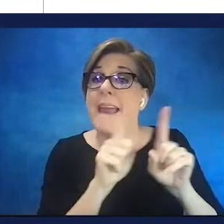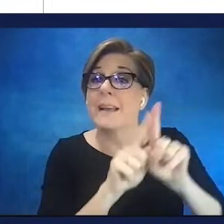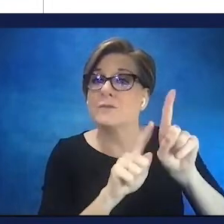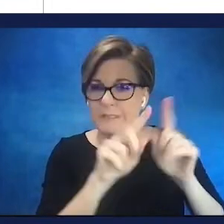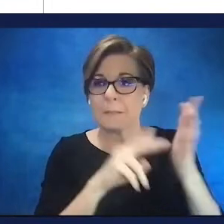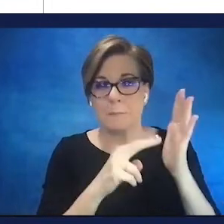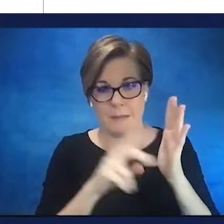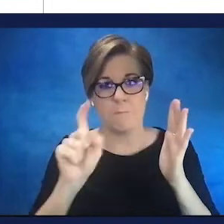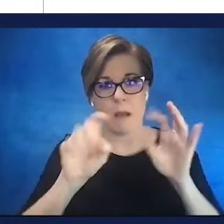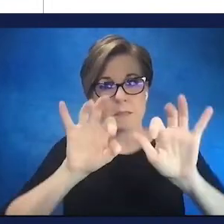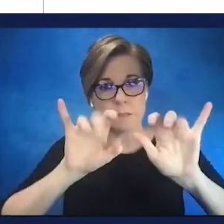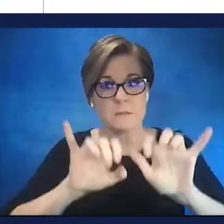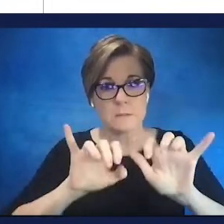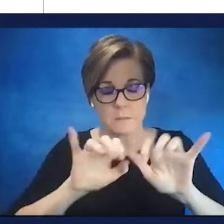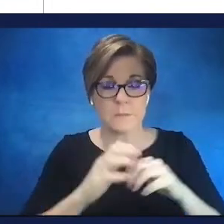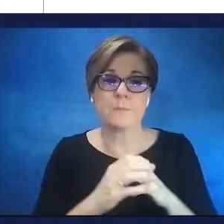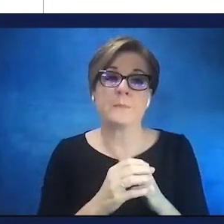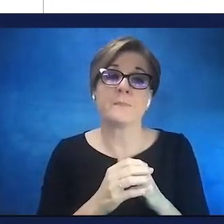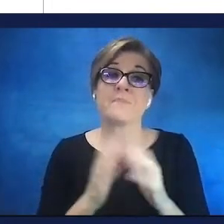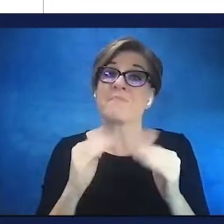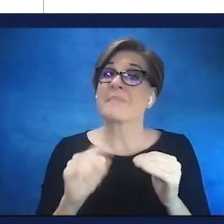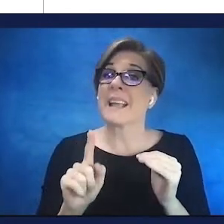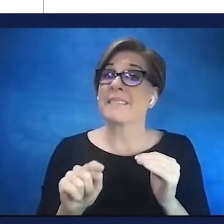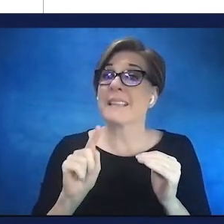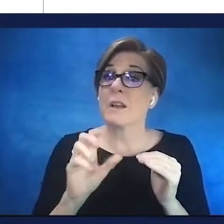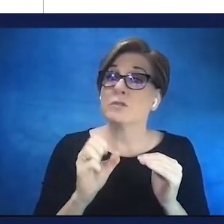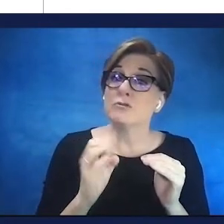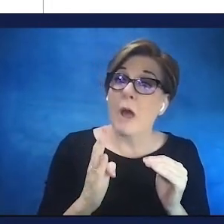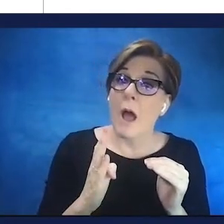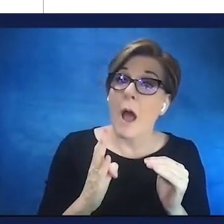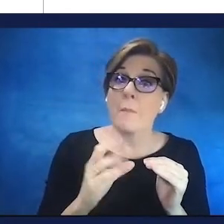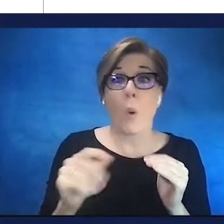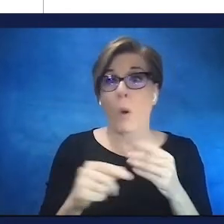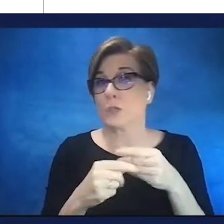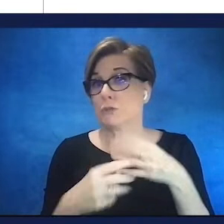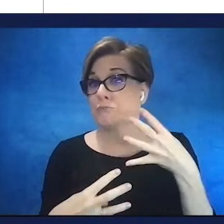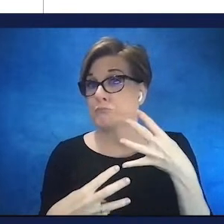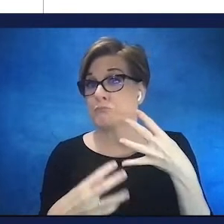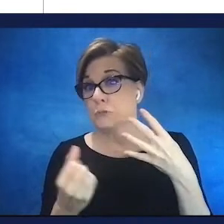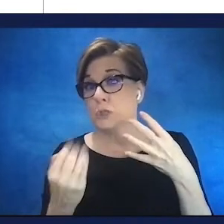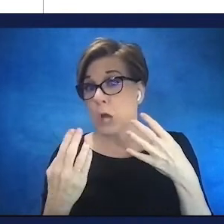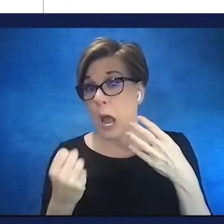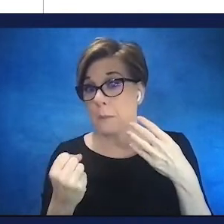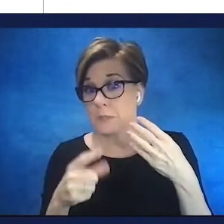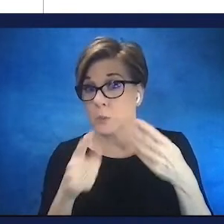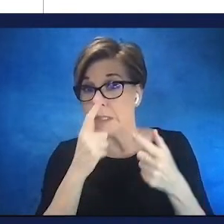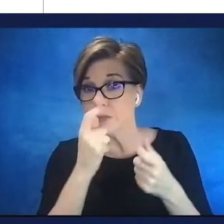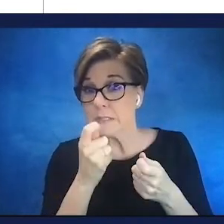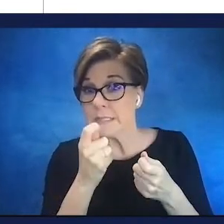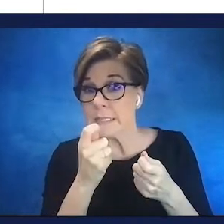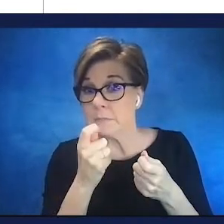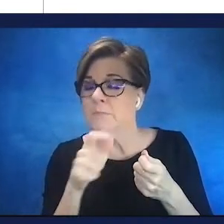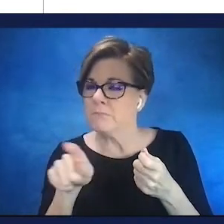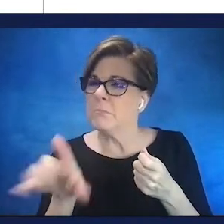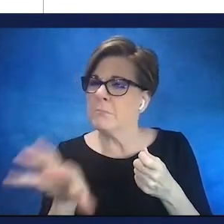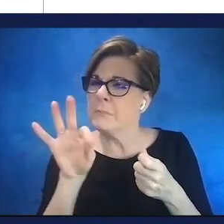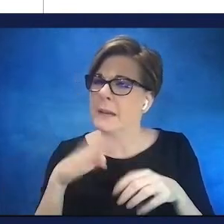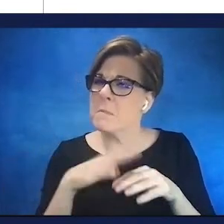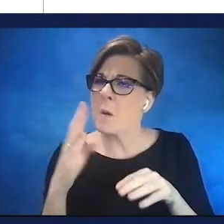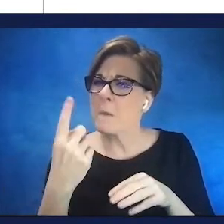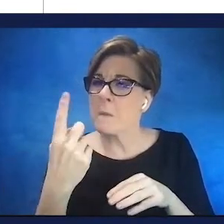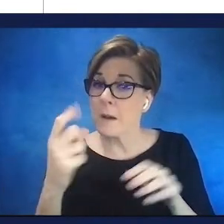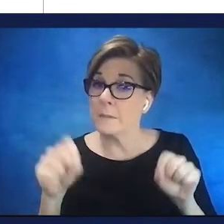asterisk. Next, click on the job or jobs you are interested in. You may choose more than